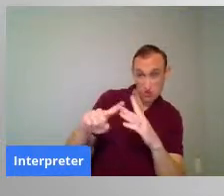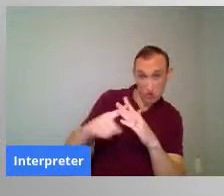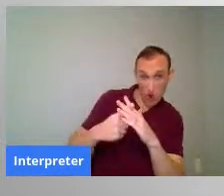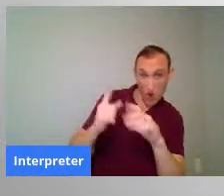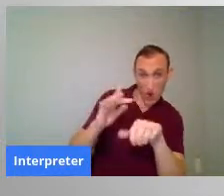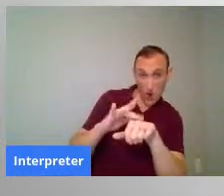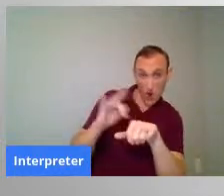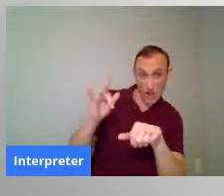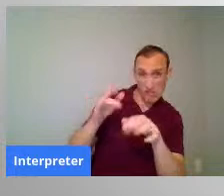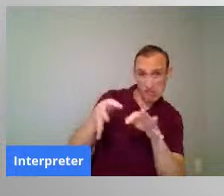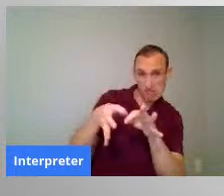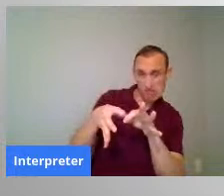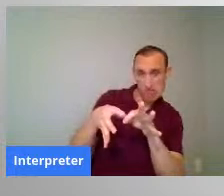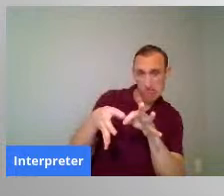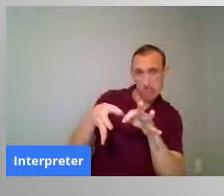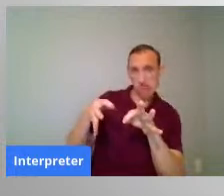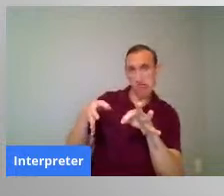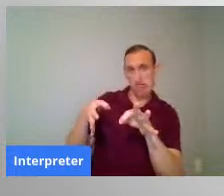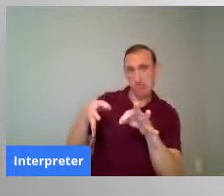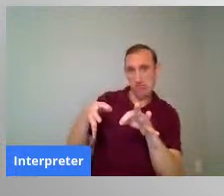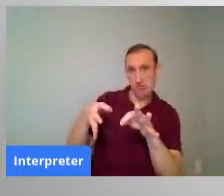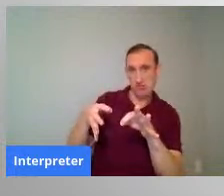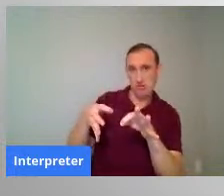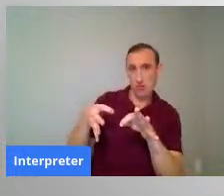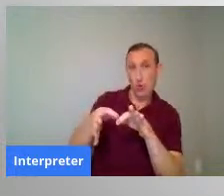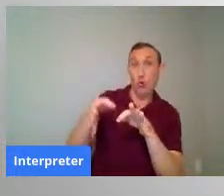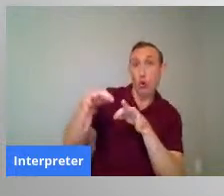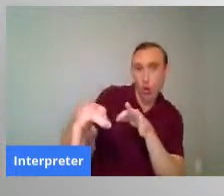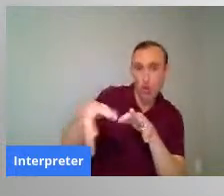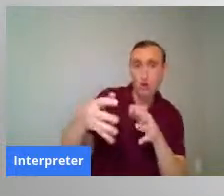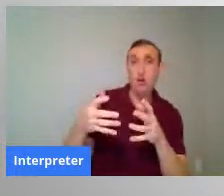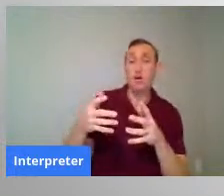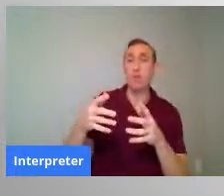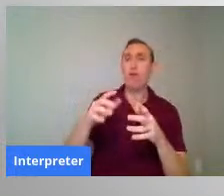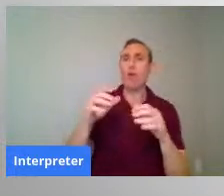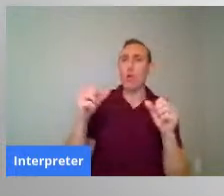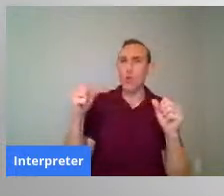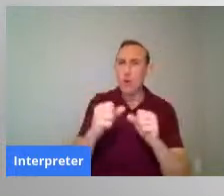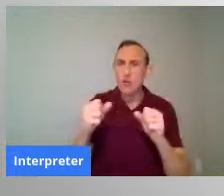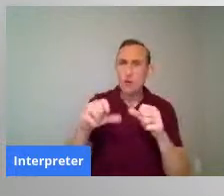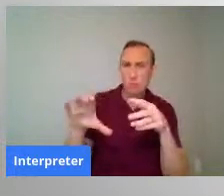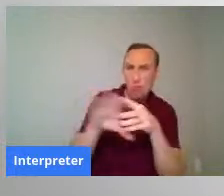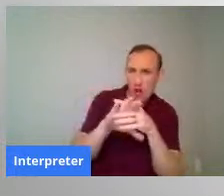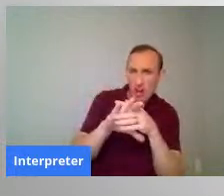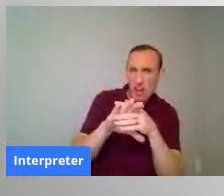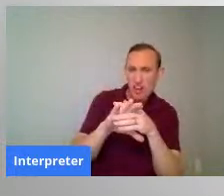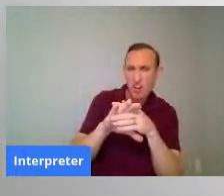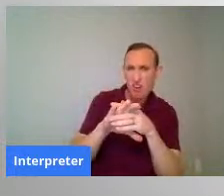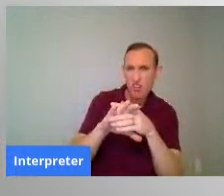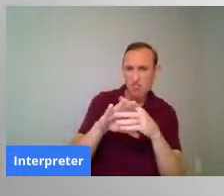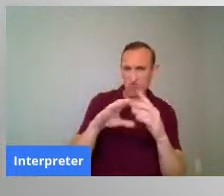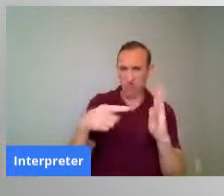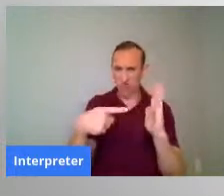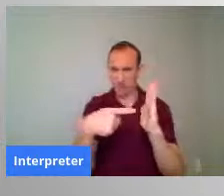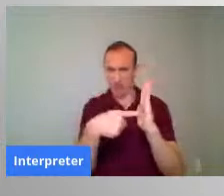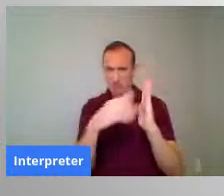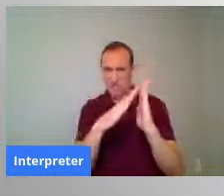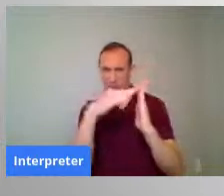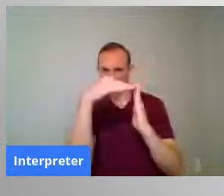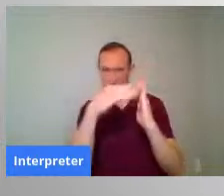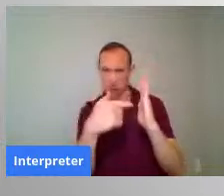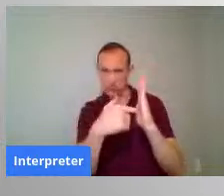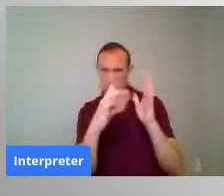break on this calendar is 21 days long. And I wondered why that is, and if there's